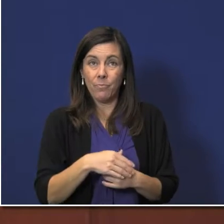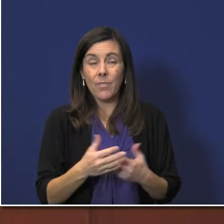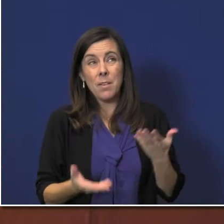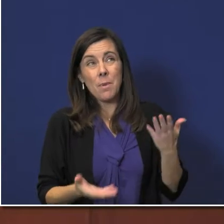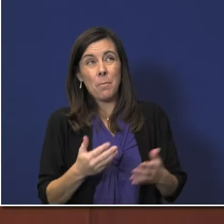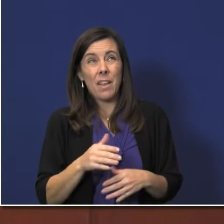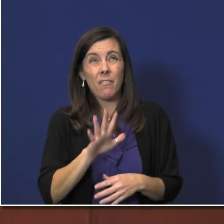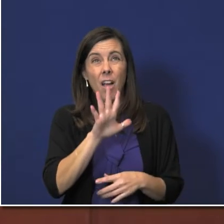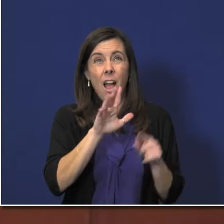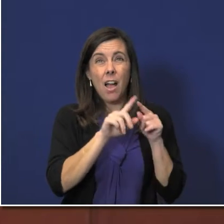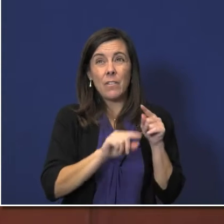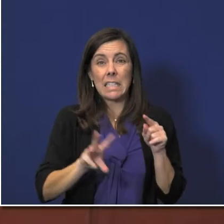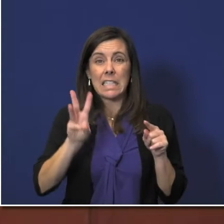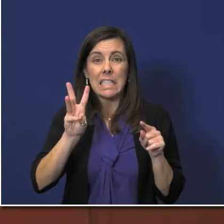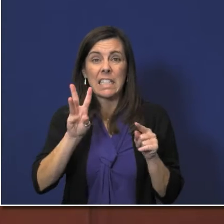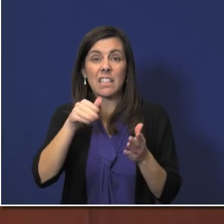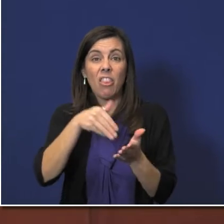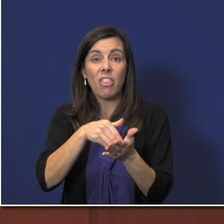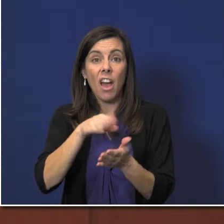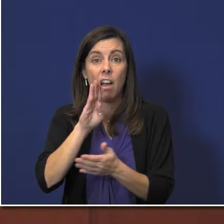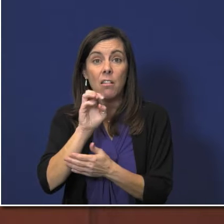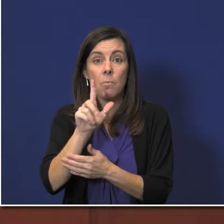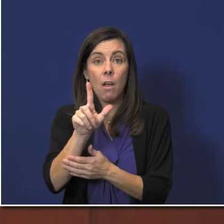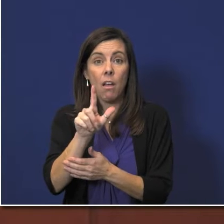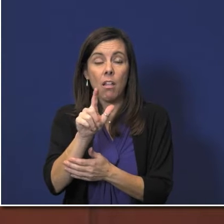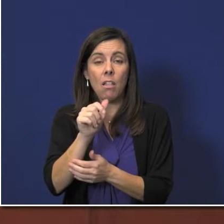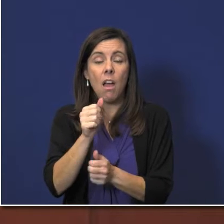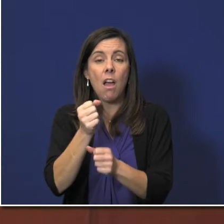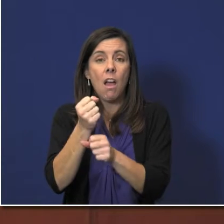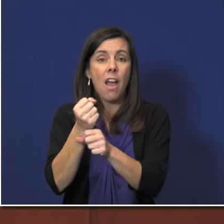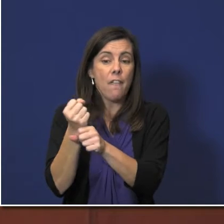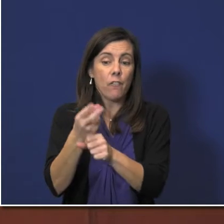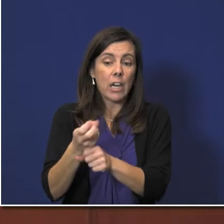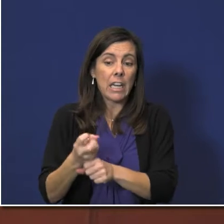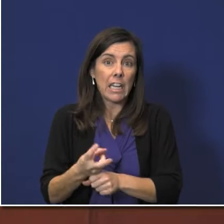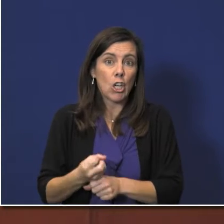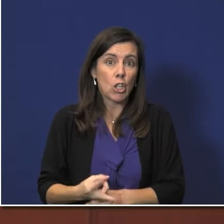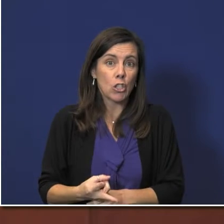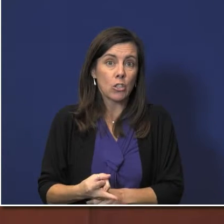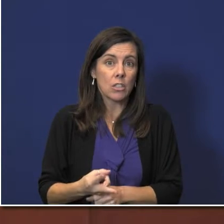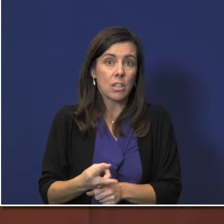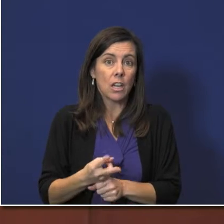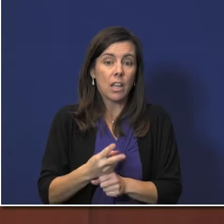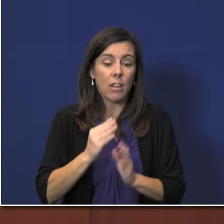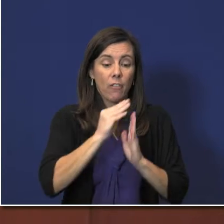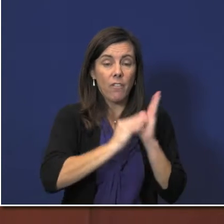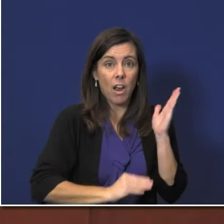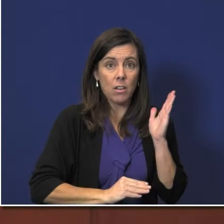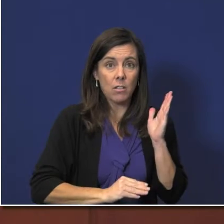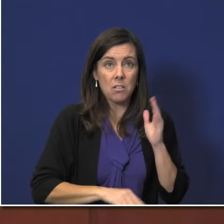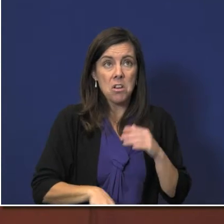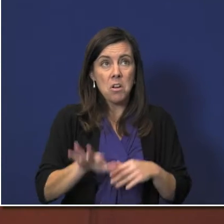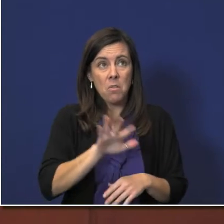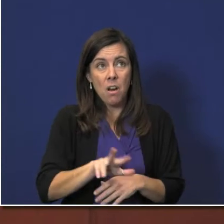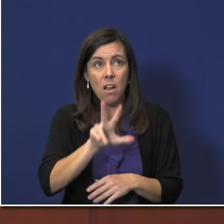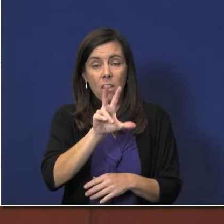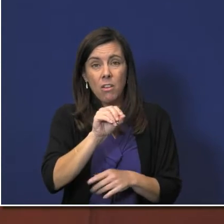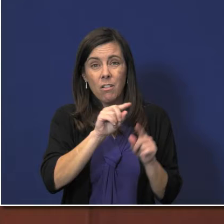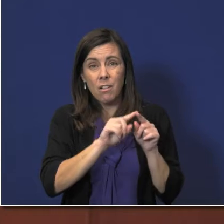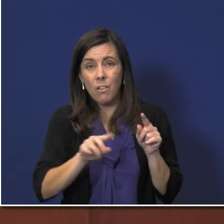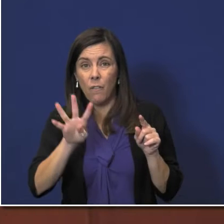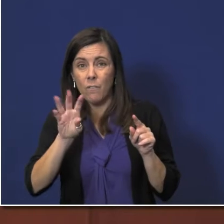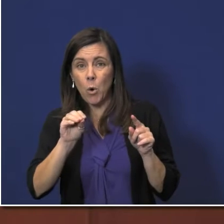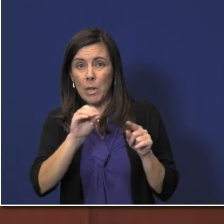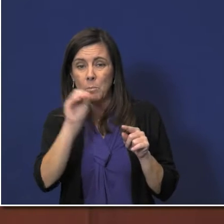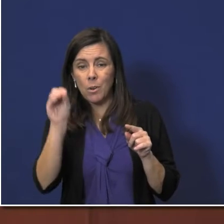5,000 to 6,000 bills every other year that are filed. And of those, probably around 30 to 40% have to do with